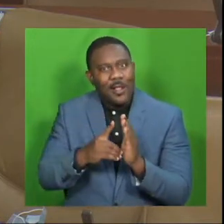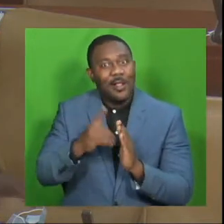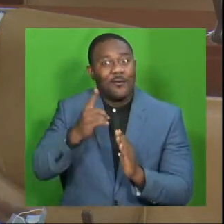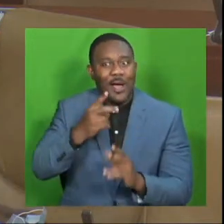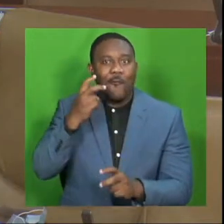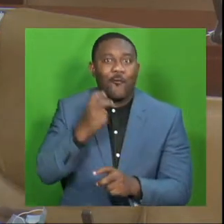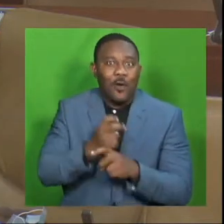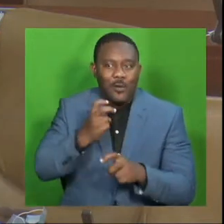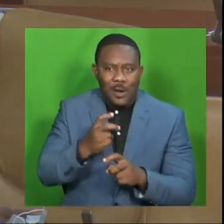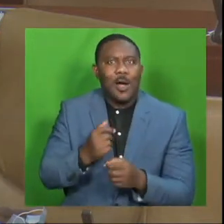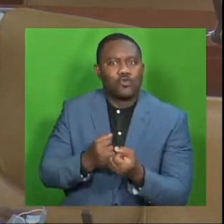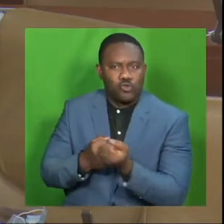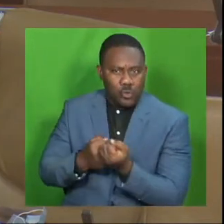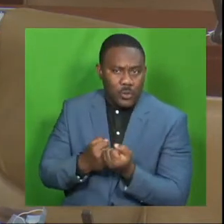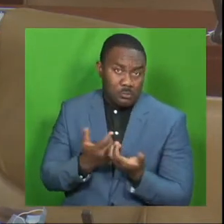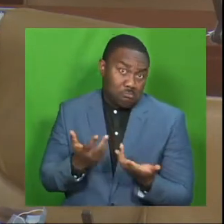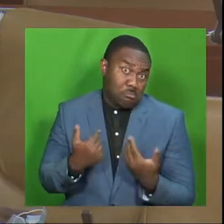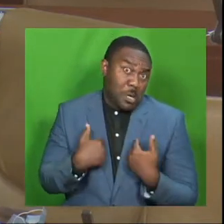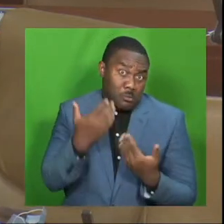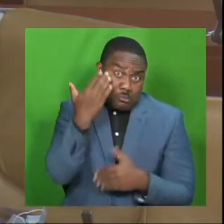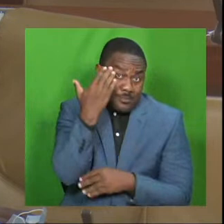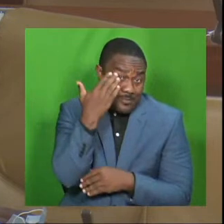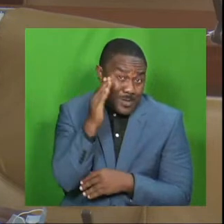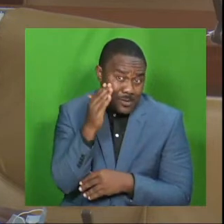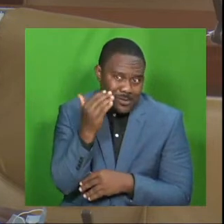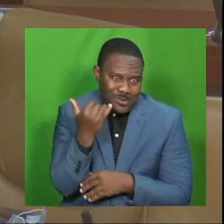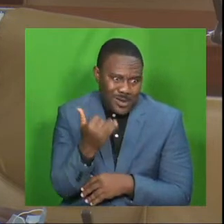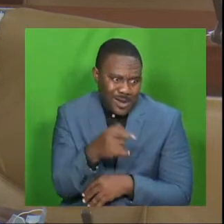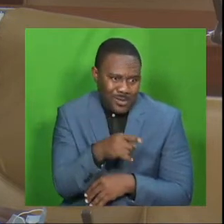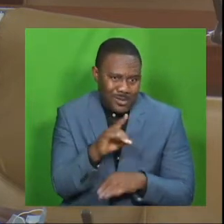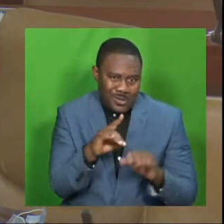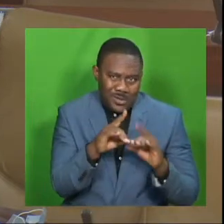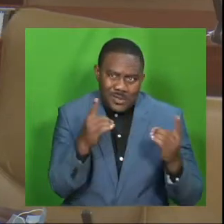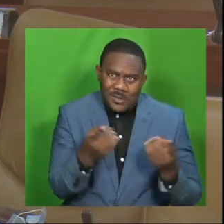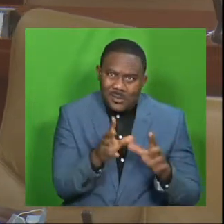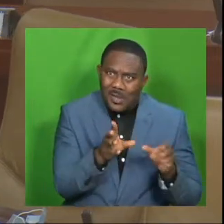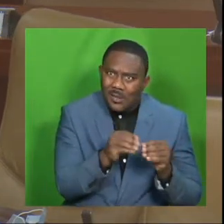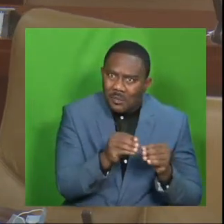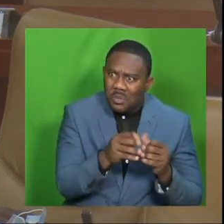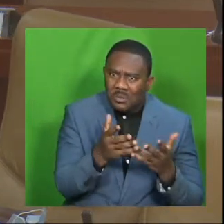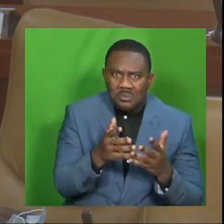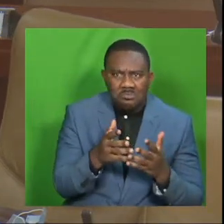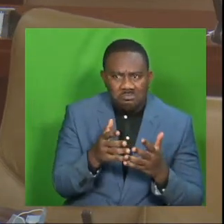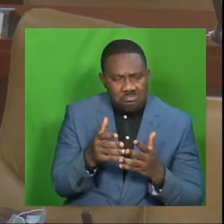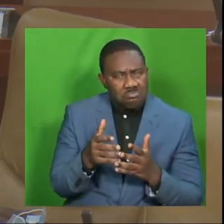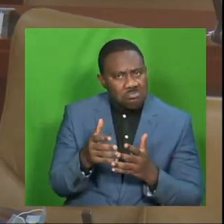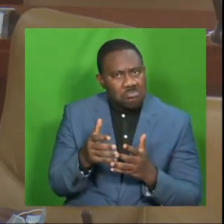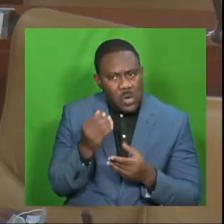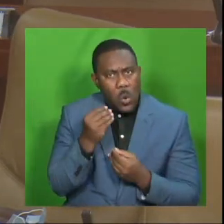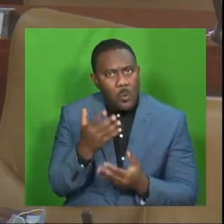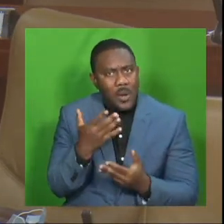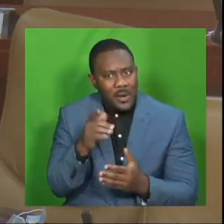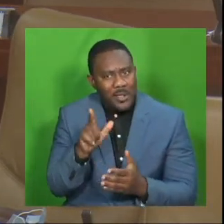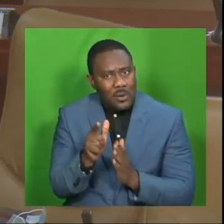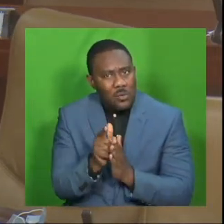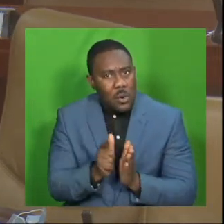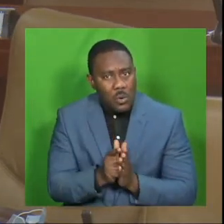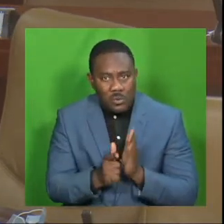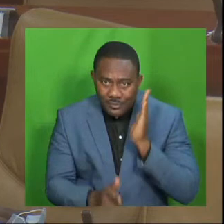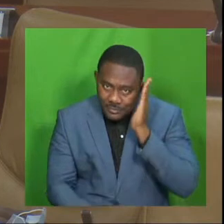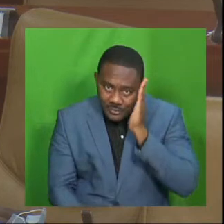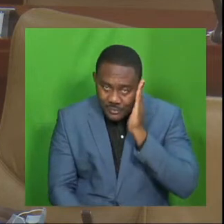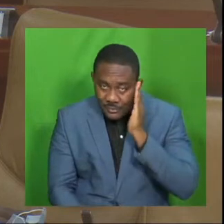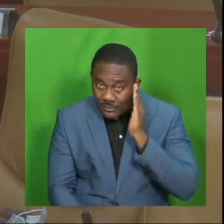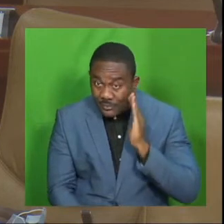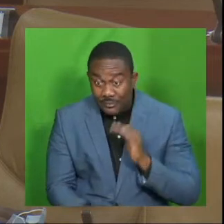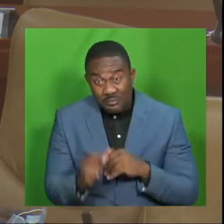difficulties. I don't know whether the district assemblies have been complying with that kind of requirement and whether